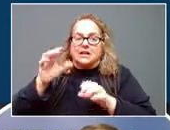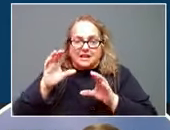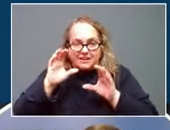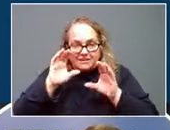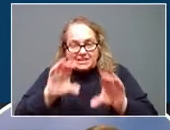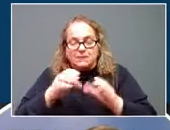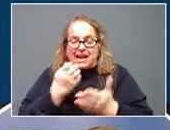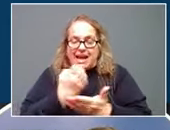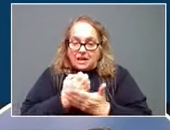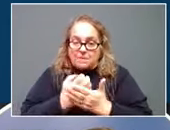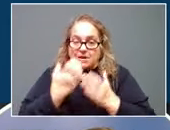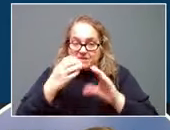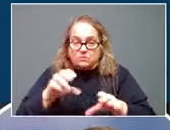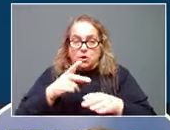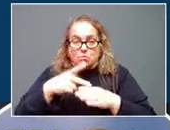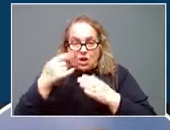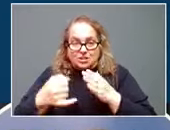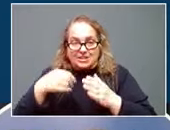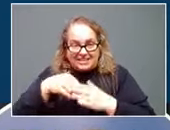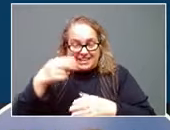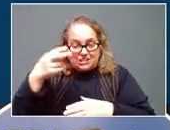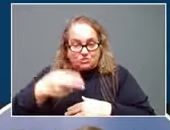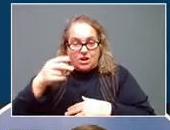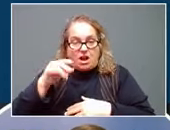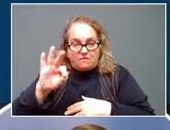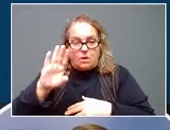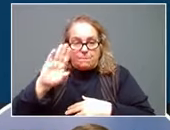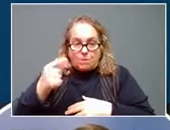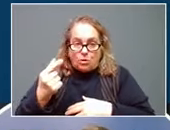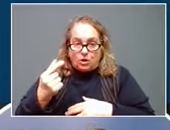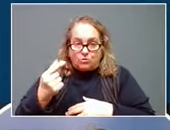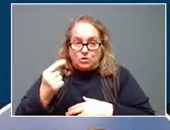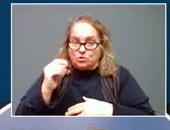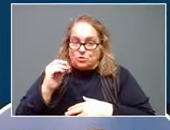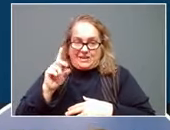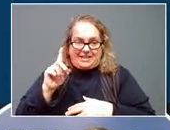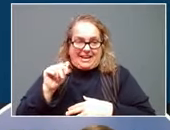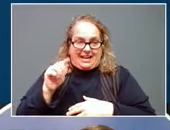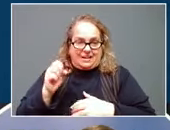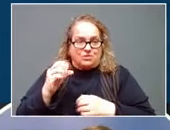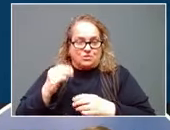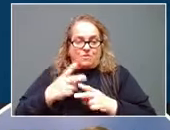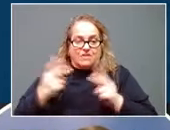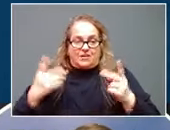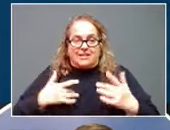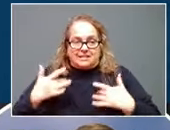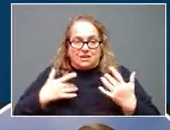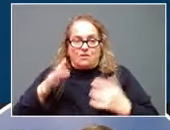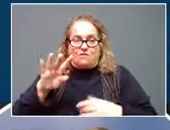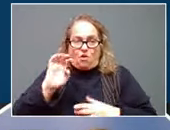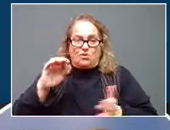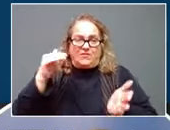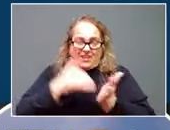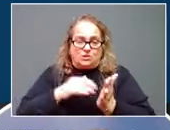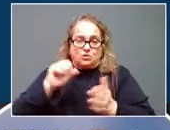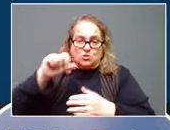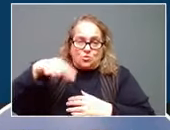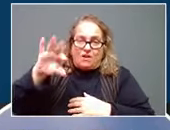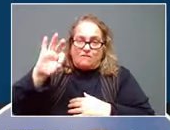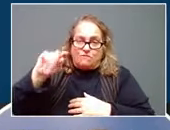economic development project in the history of Bowling Green to date. So pretty exciting. It's 400,000 square foot